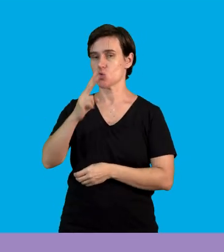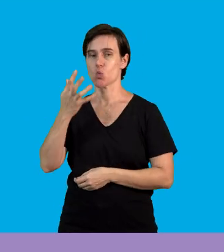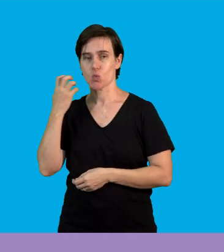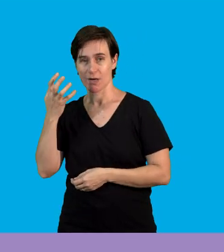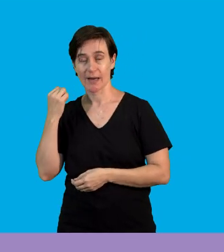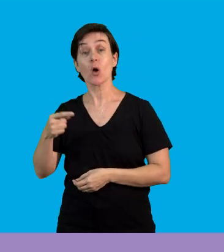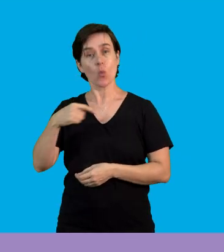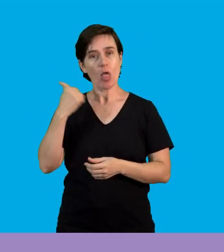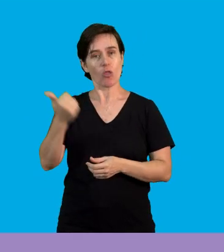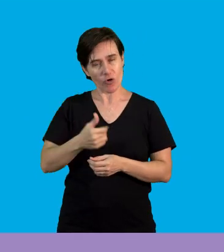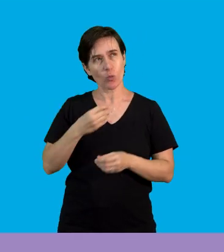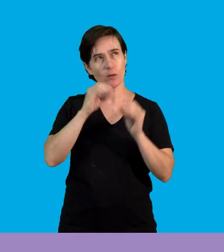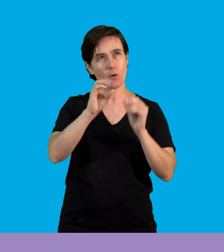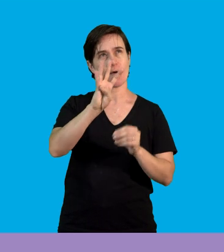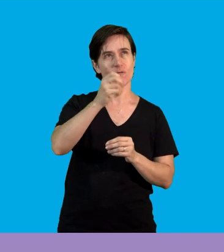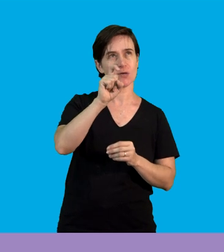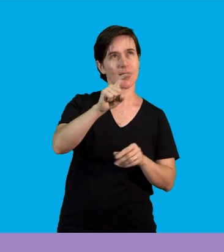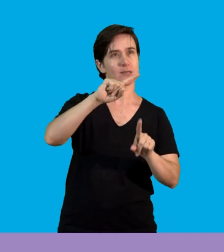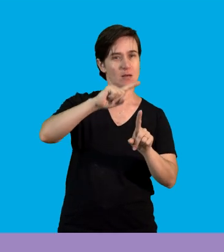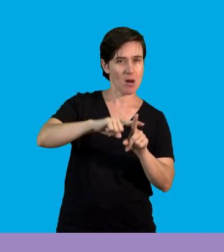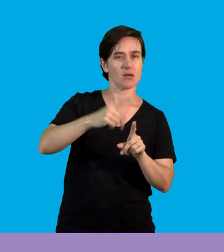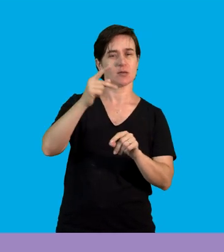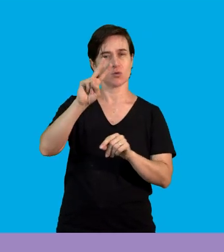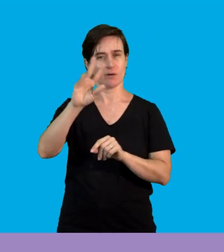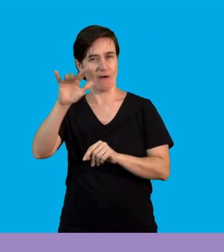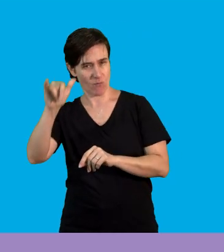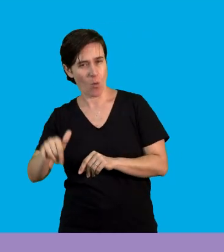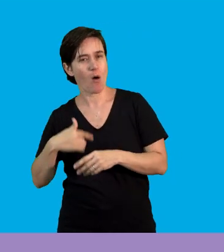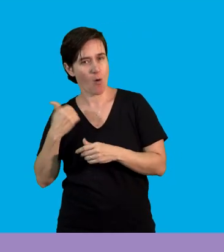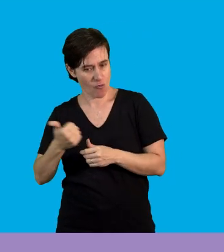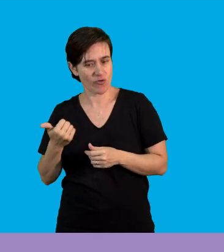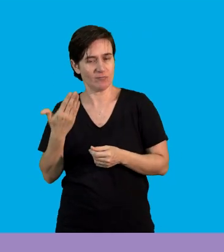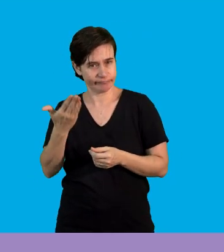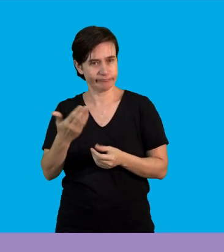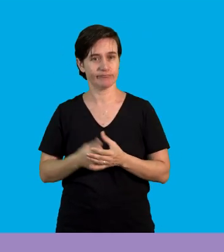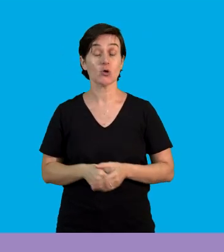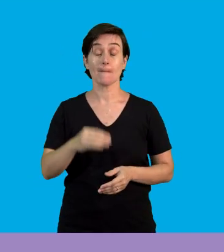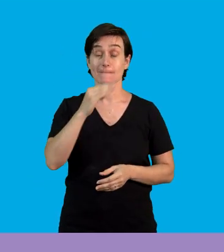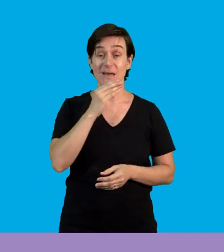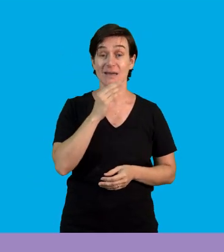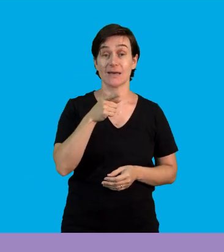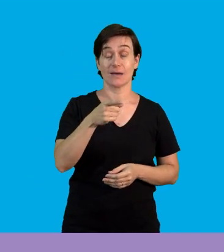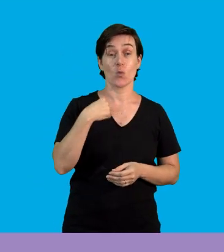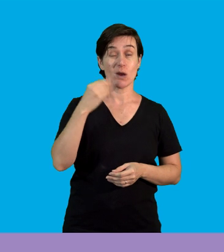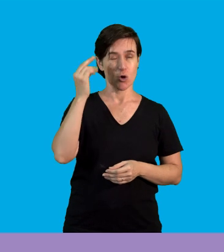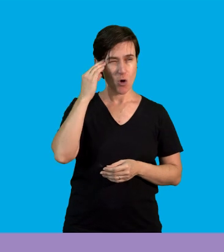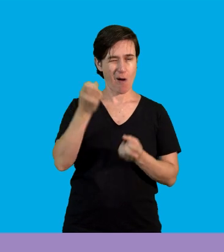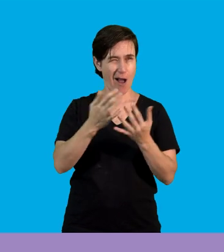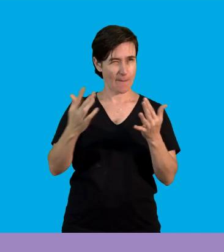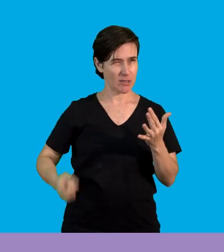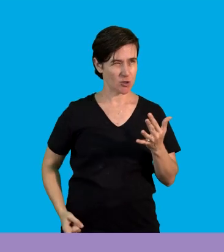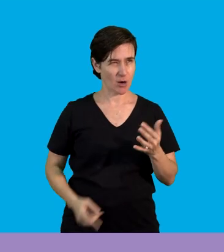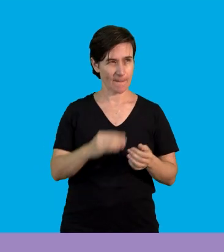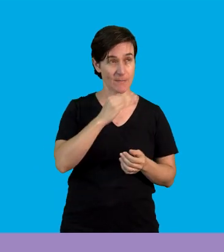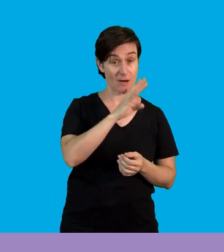write our own expression that we have created, plus 25y, and in the place of x we substitute with